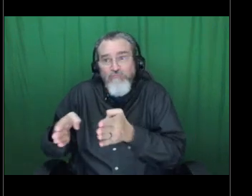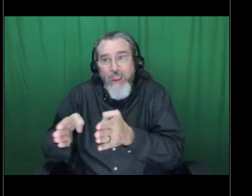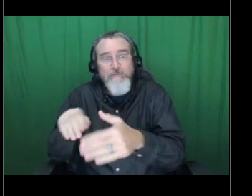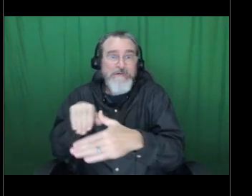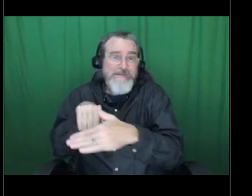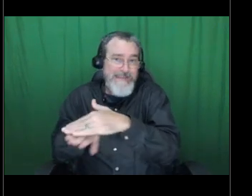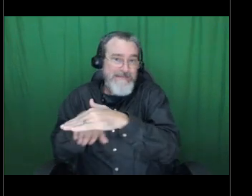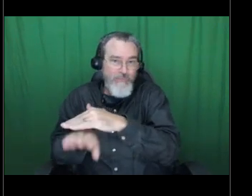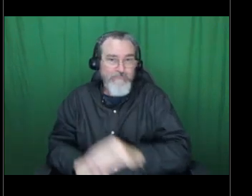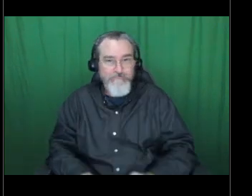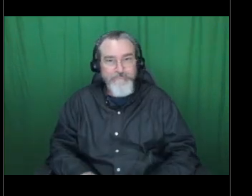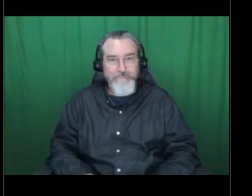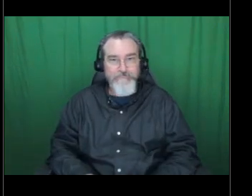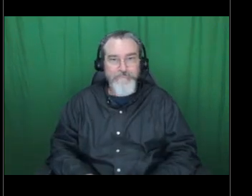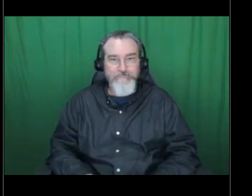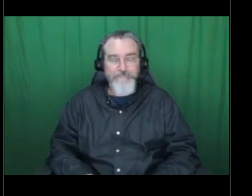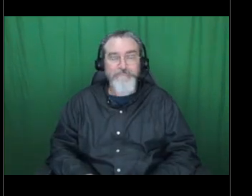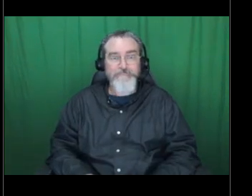As ANSI